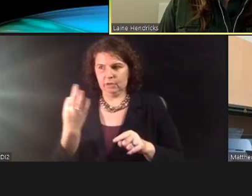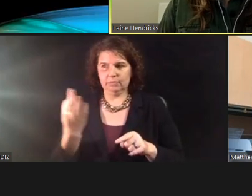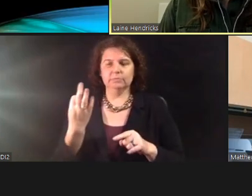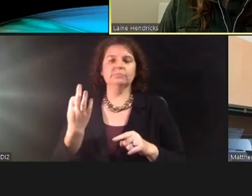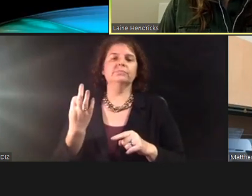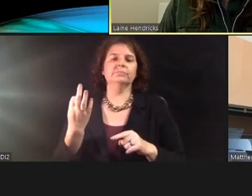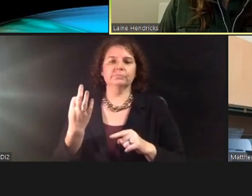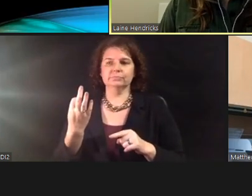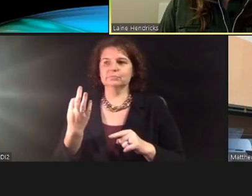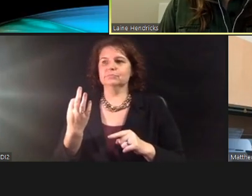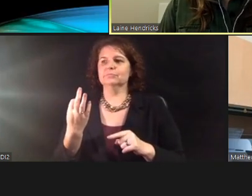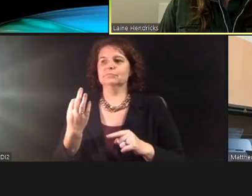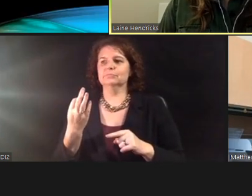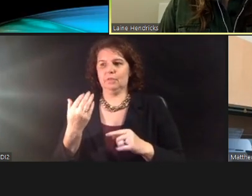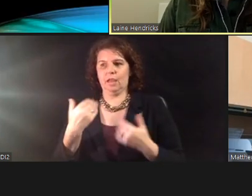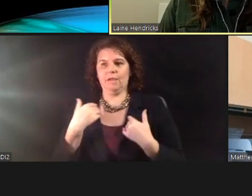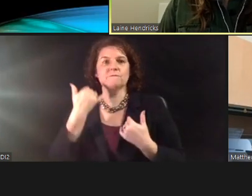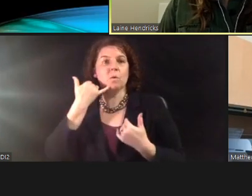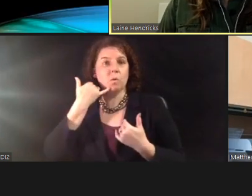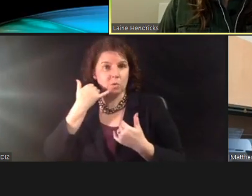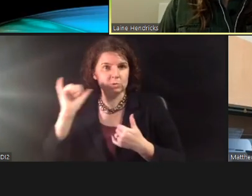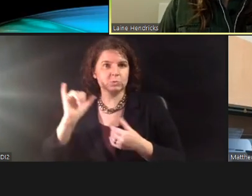at